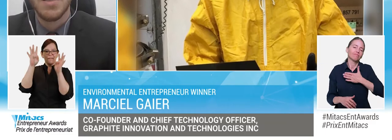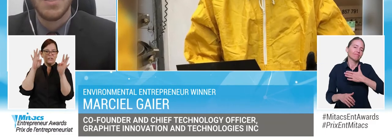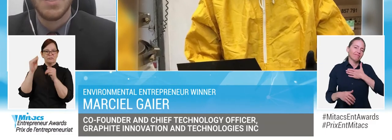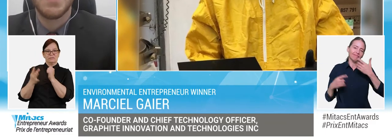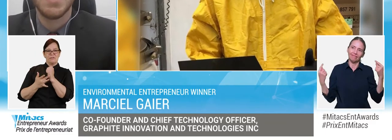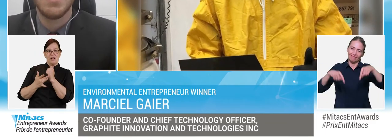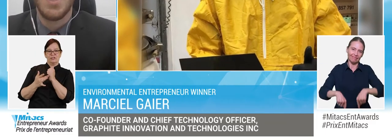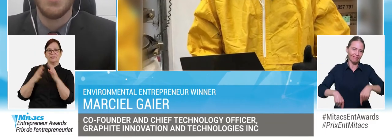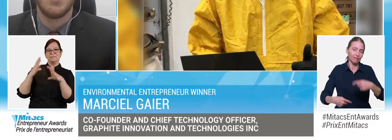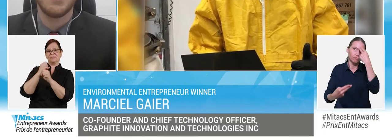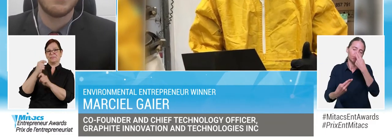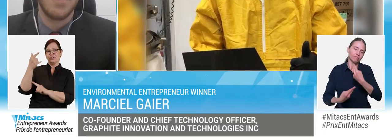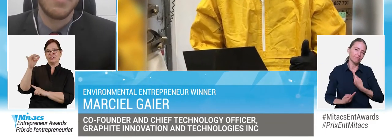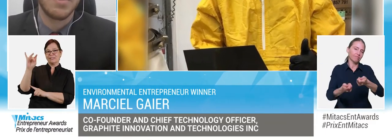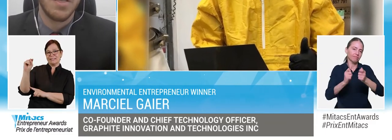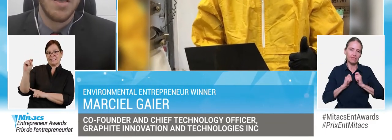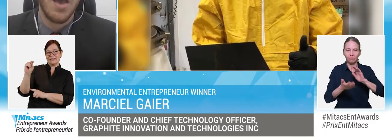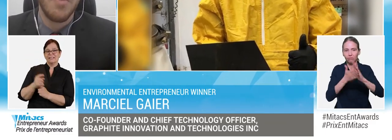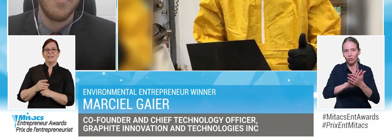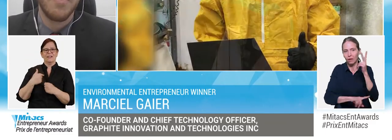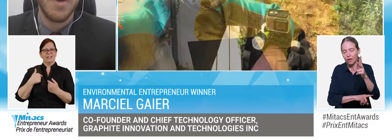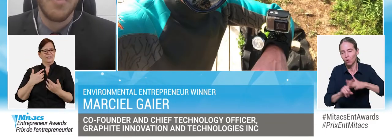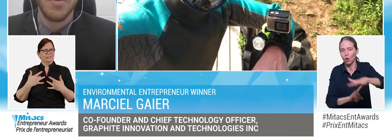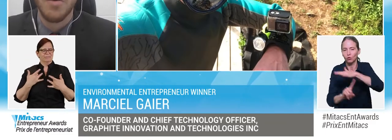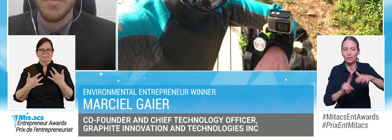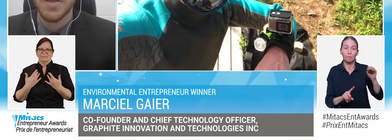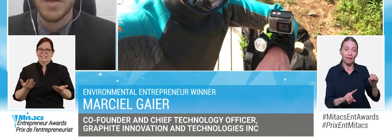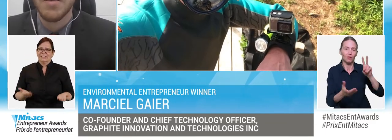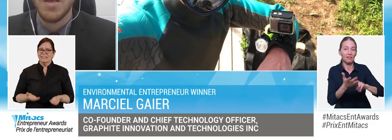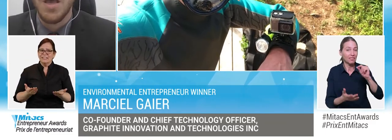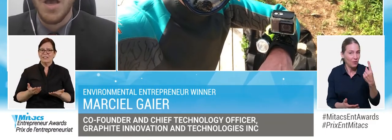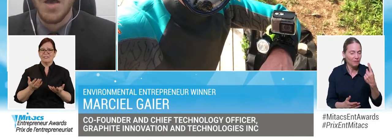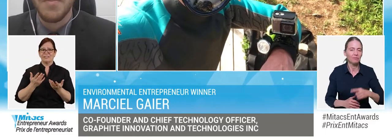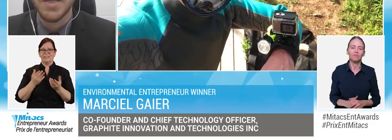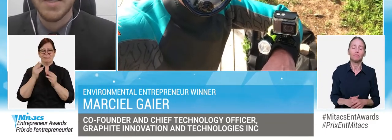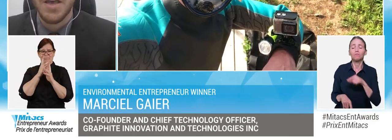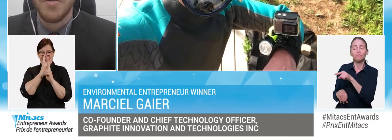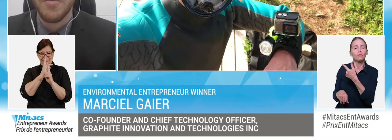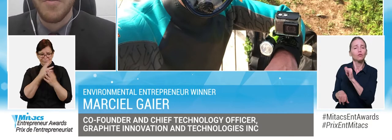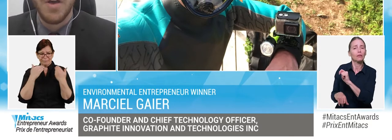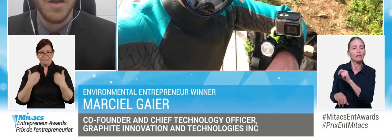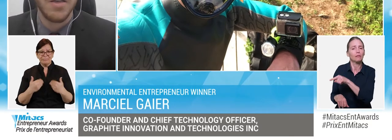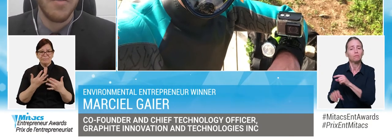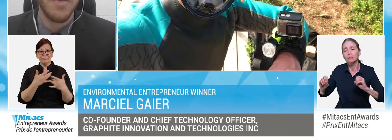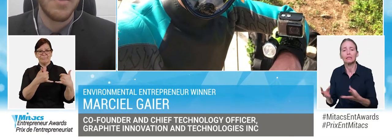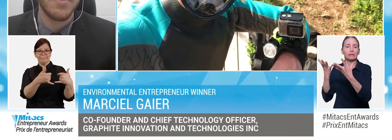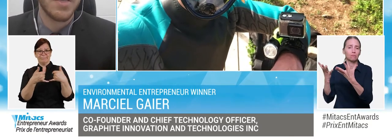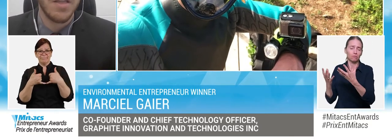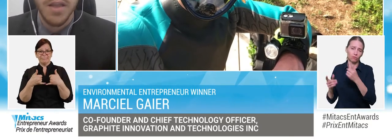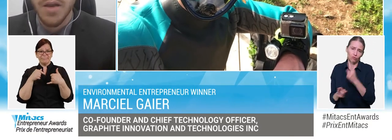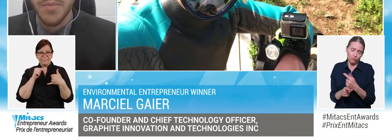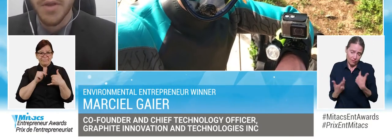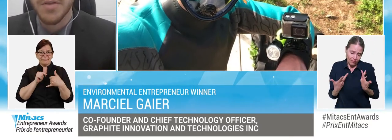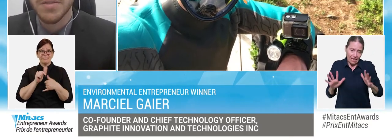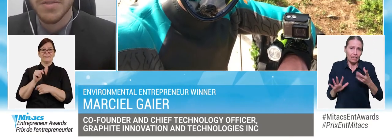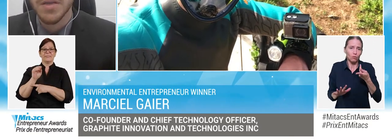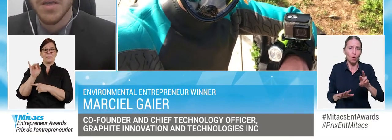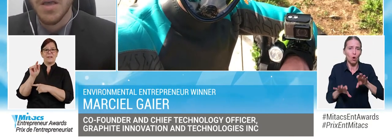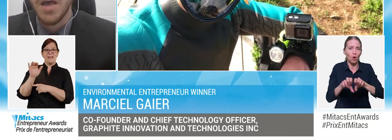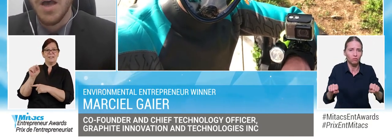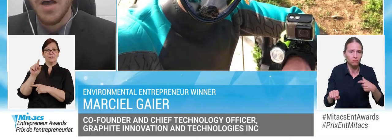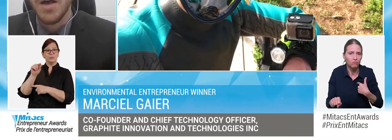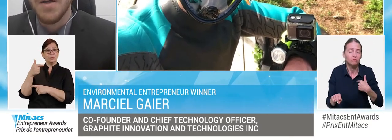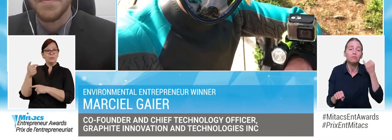Mitacs has been outstanding help for our company, myself, innovators and